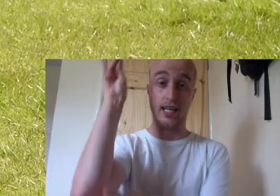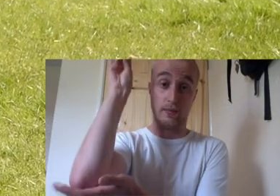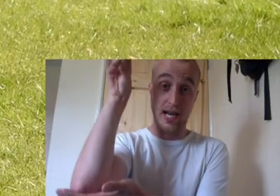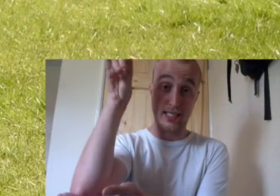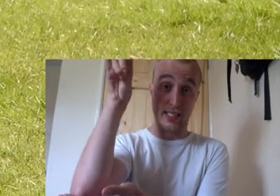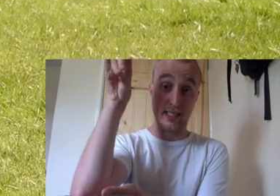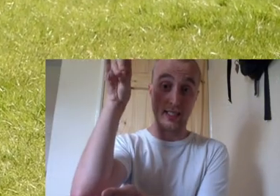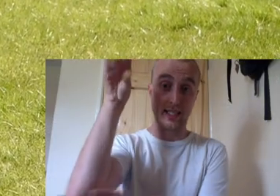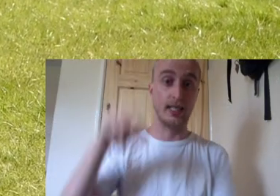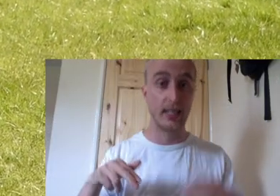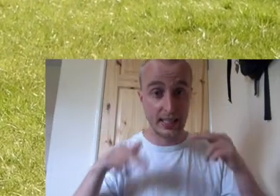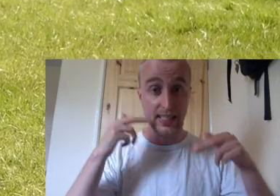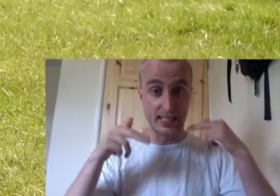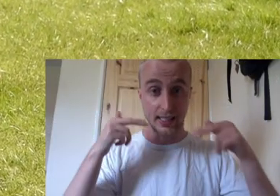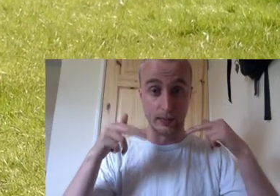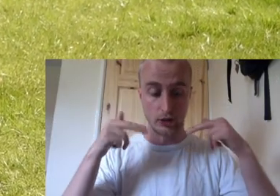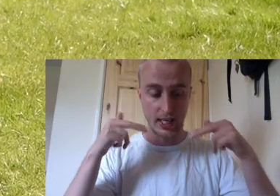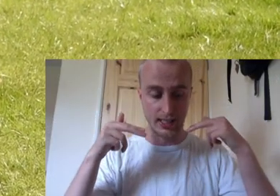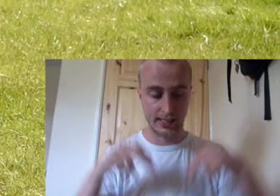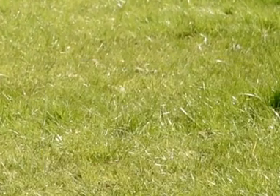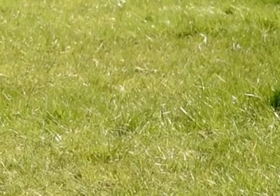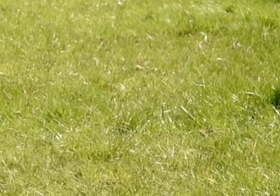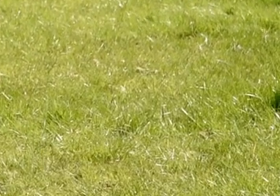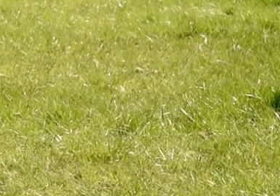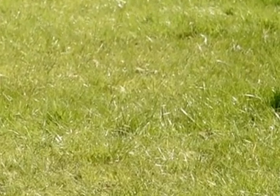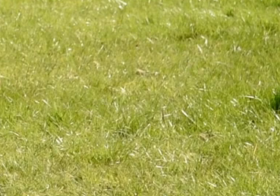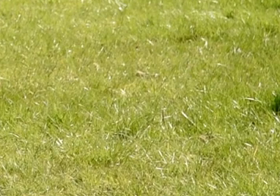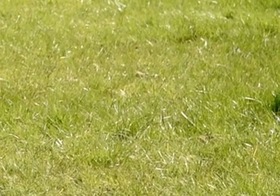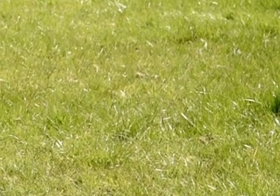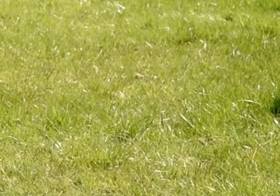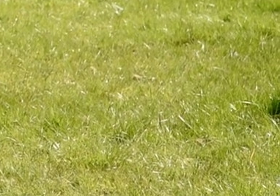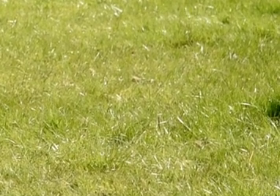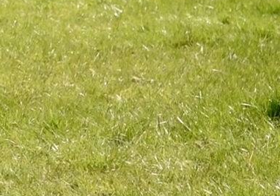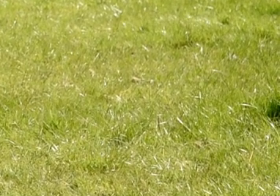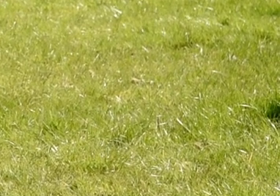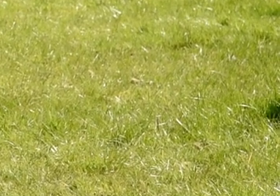Here's an alpaca eating some grass.